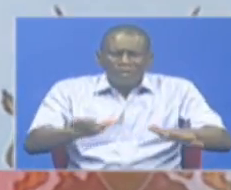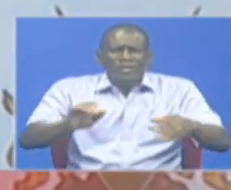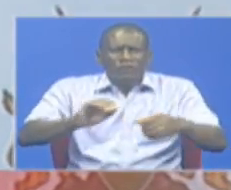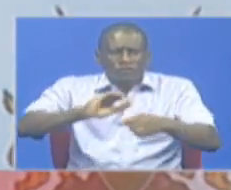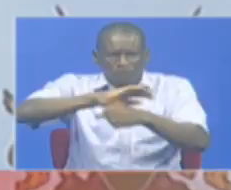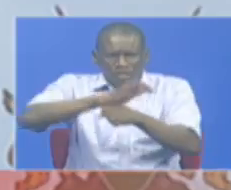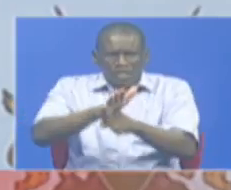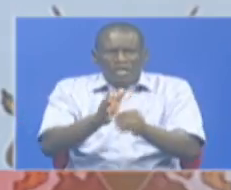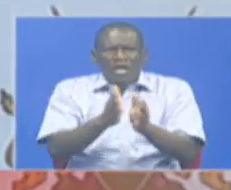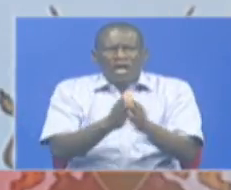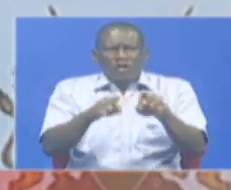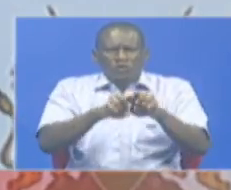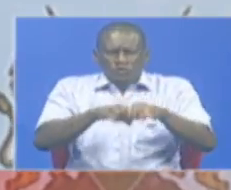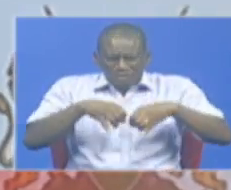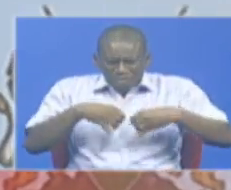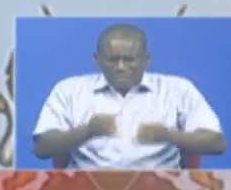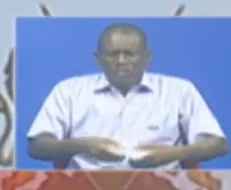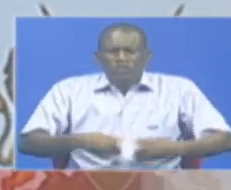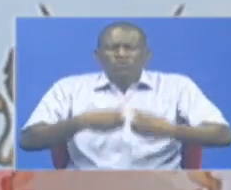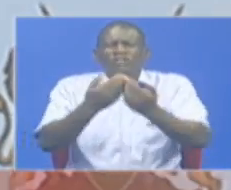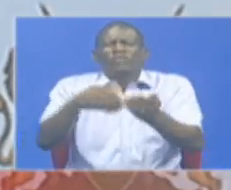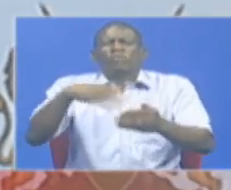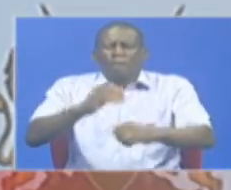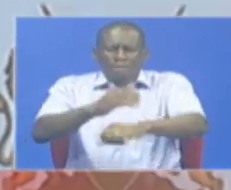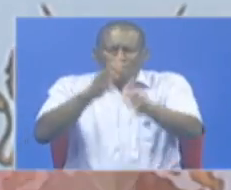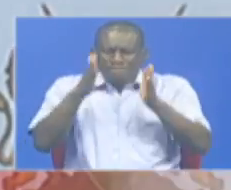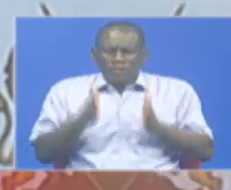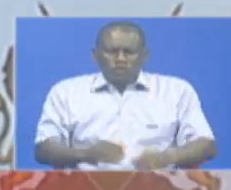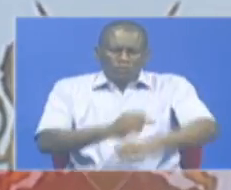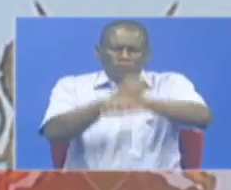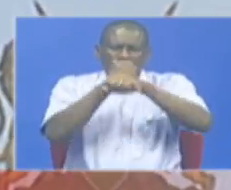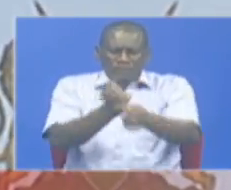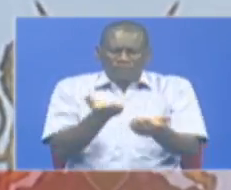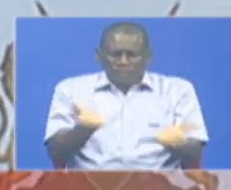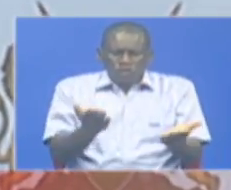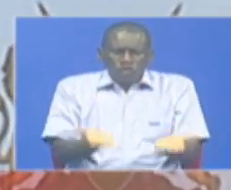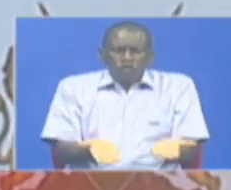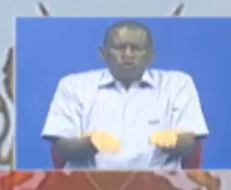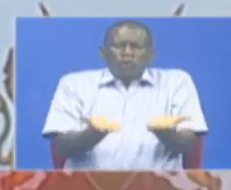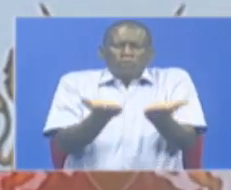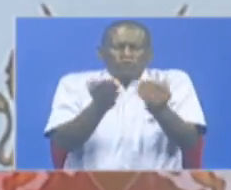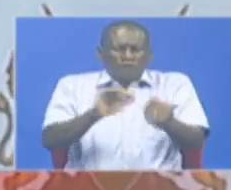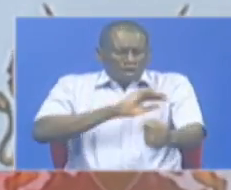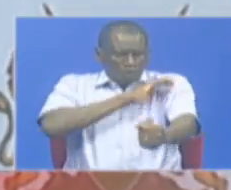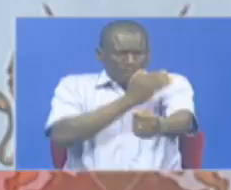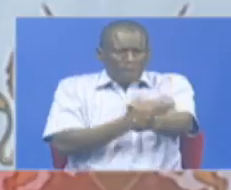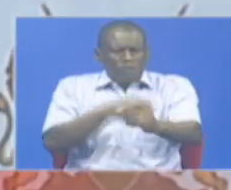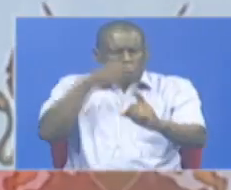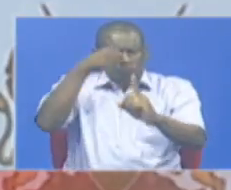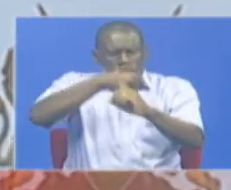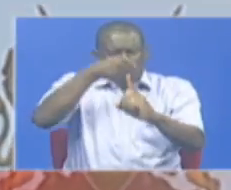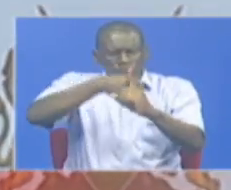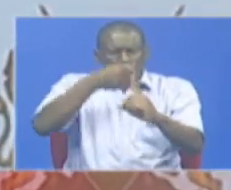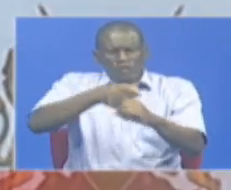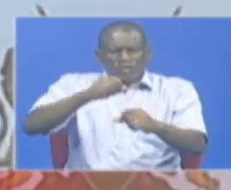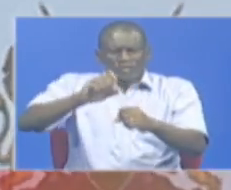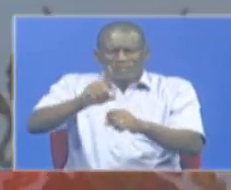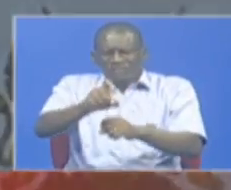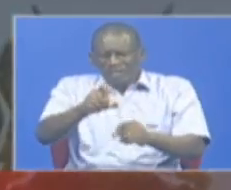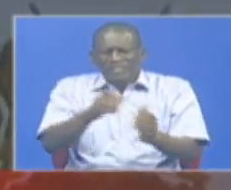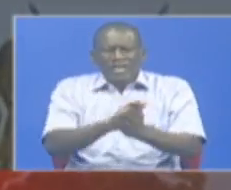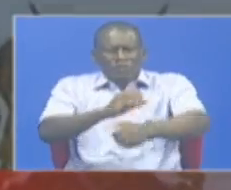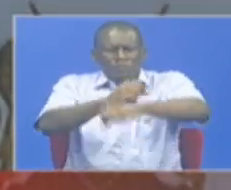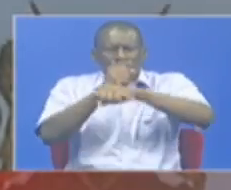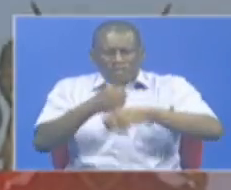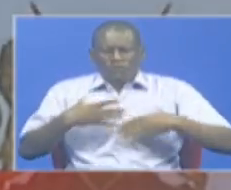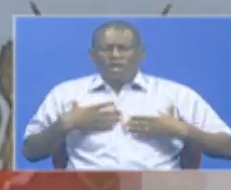of personal protective equipment to enhance our capacity to be able to combat this virus and to protect our health workers and